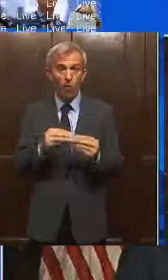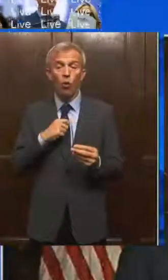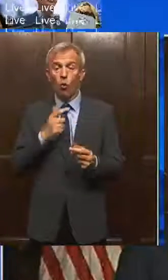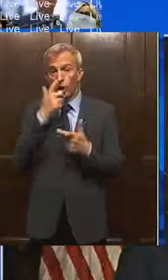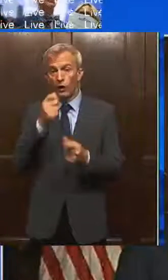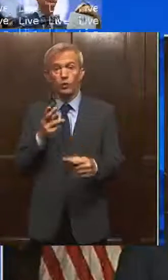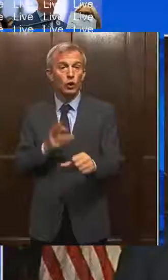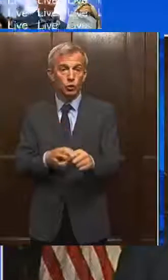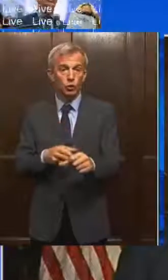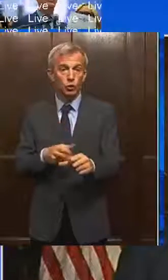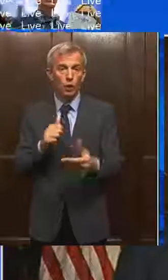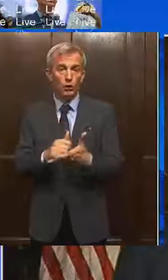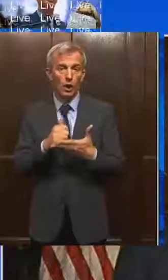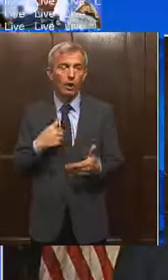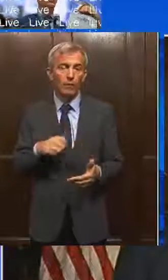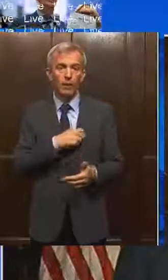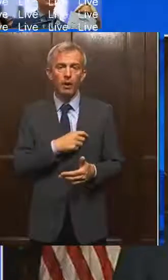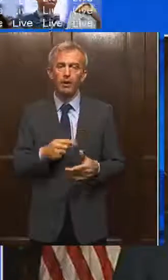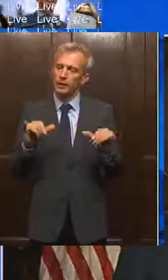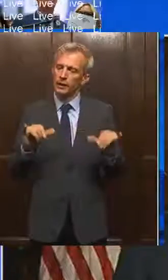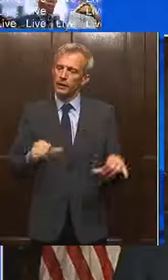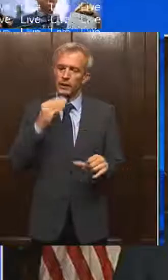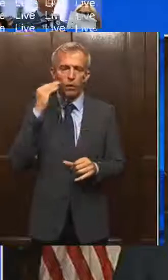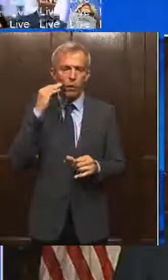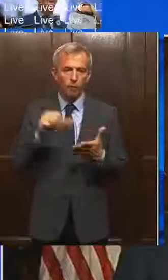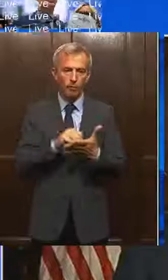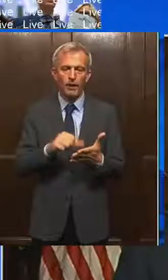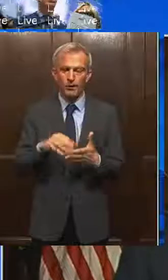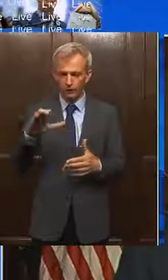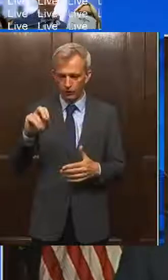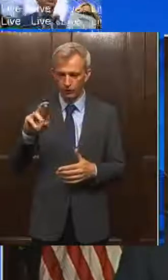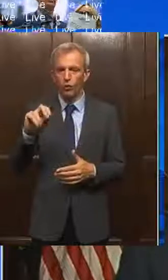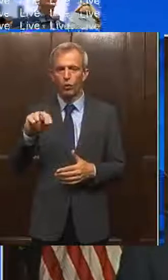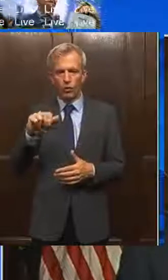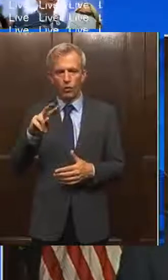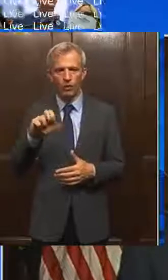that information, always that same homepage,